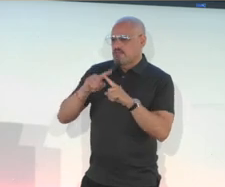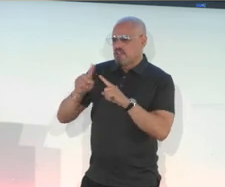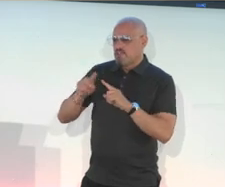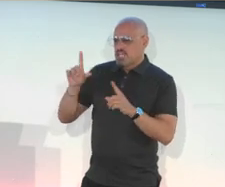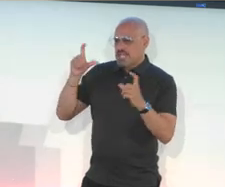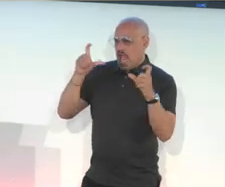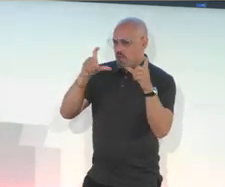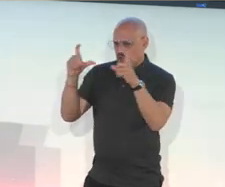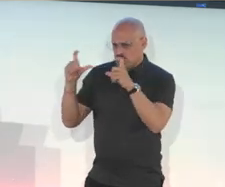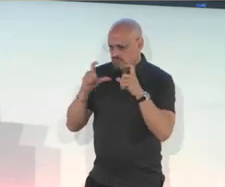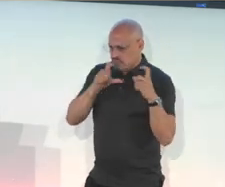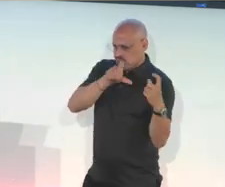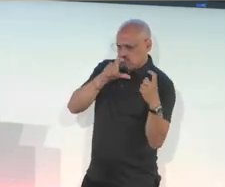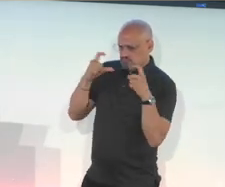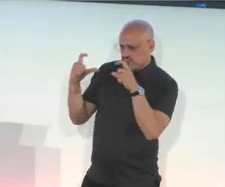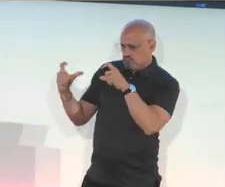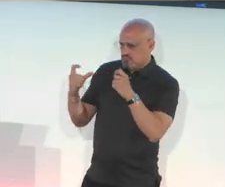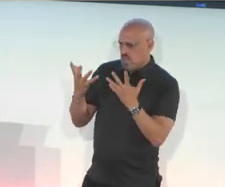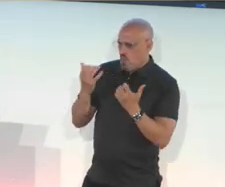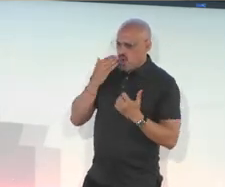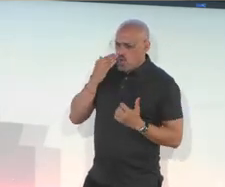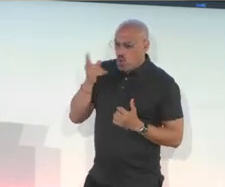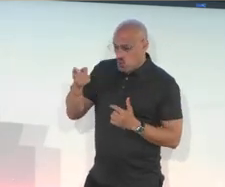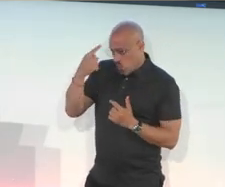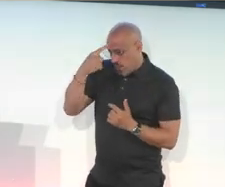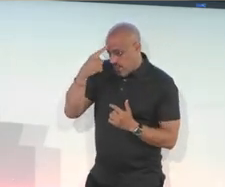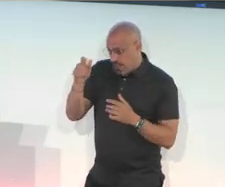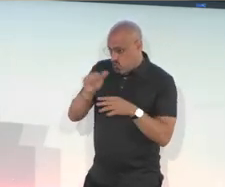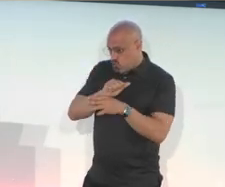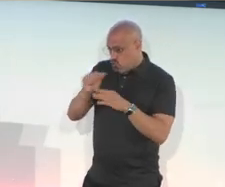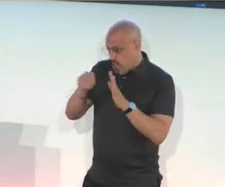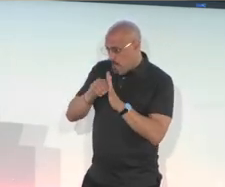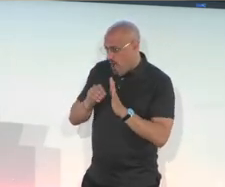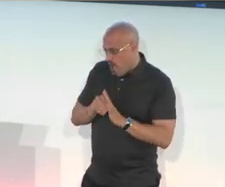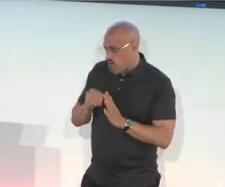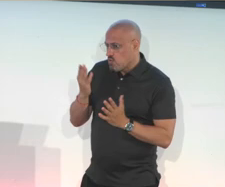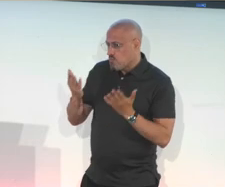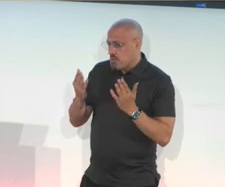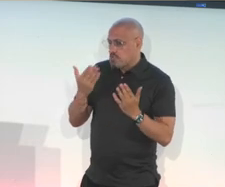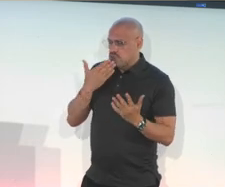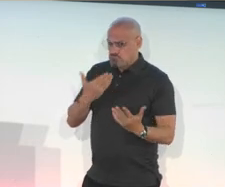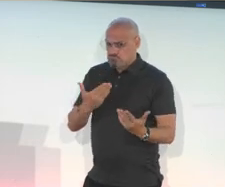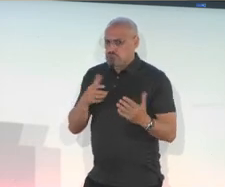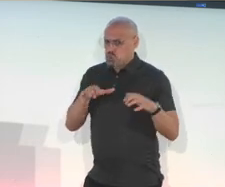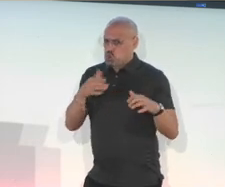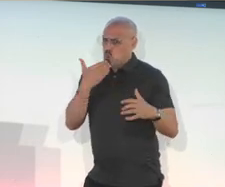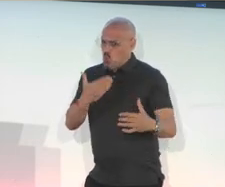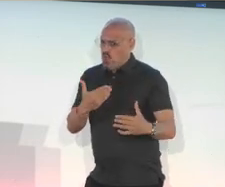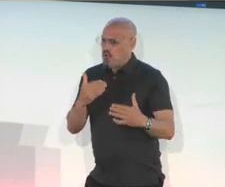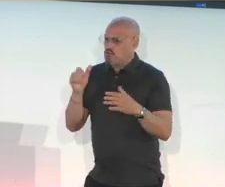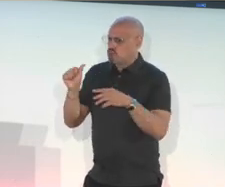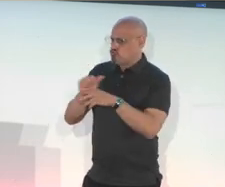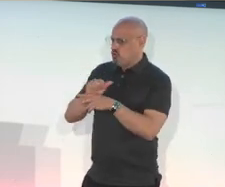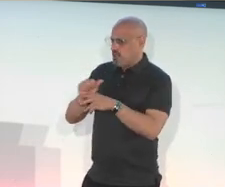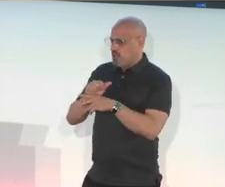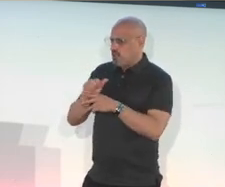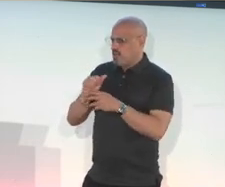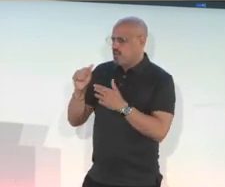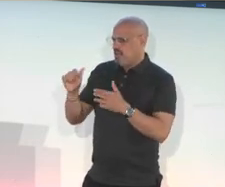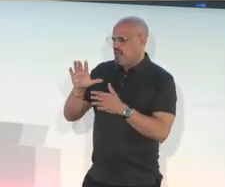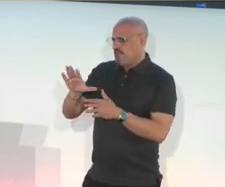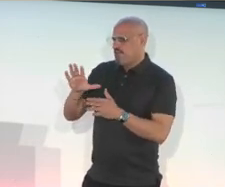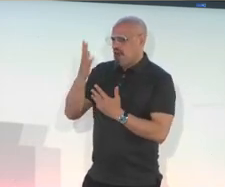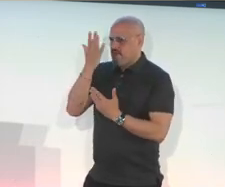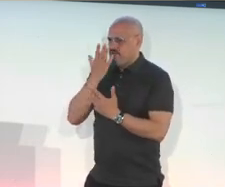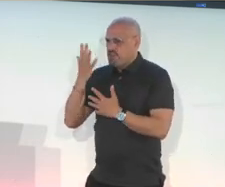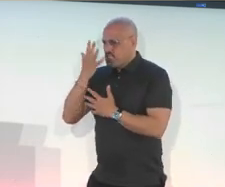Mm-hmm. I wanted to know, do you think your training model might fare well training on like a